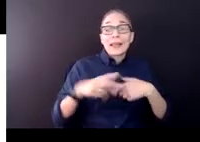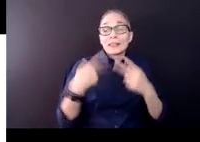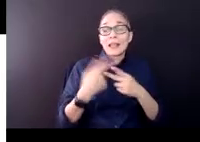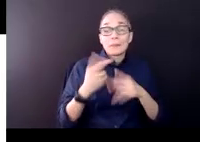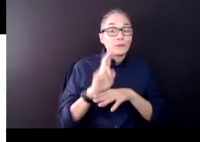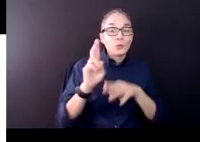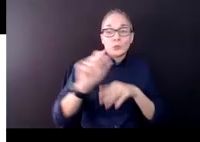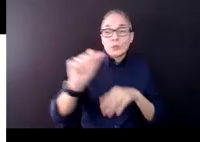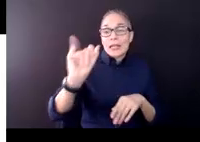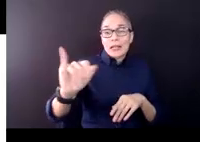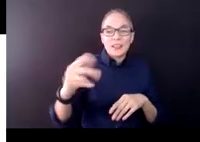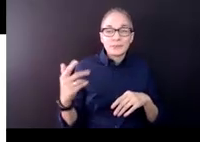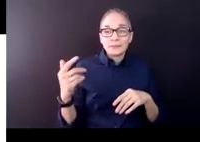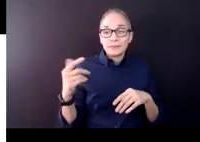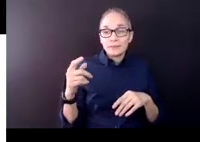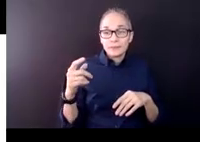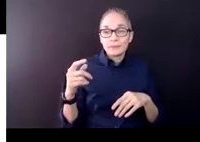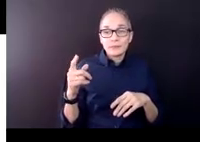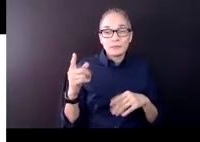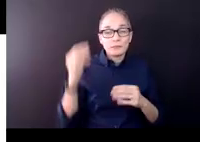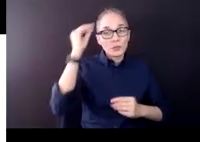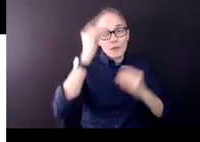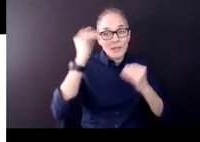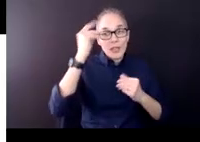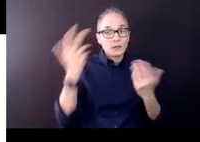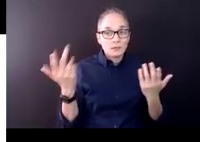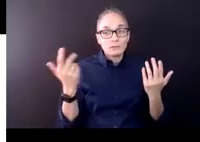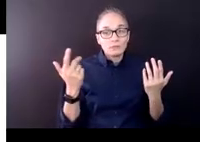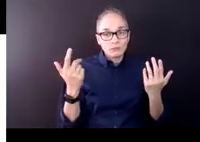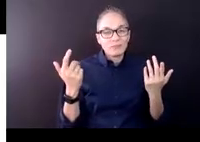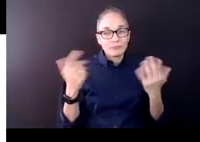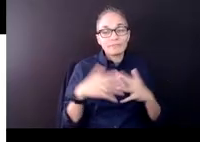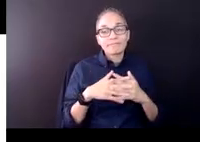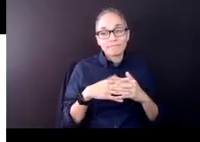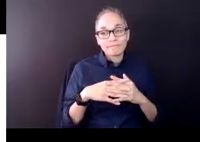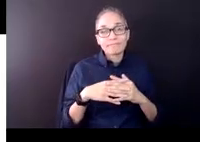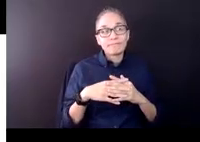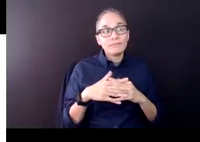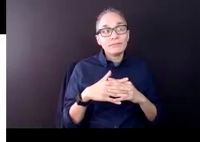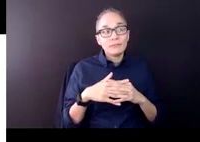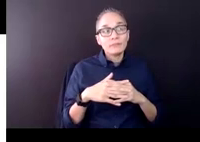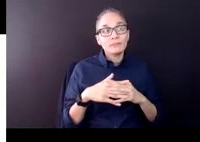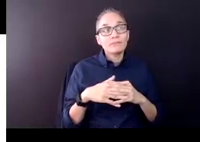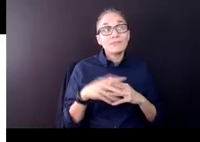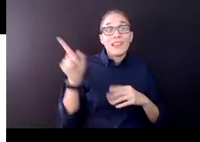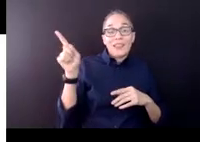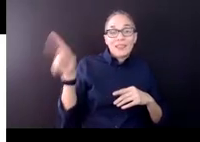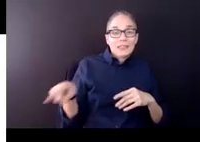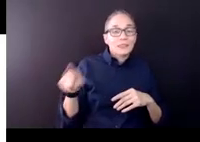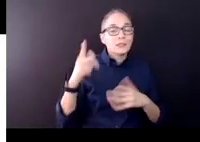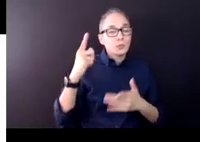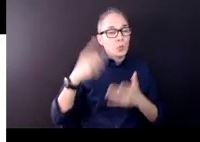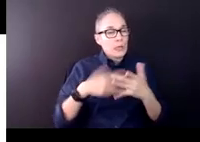use, you want the students to reflect on that, to reflect on their process. So these are the questions that I ask my